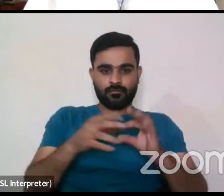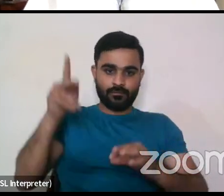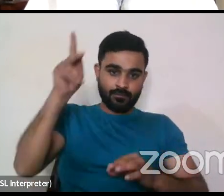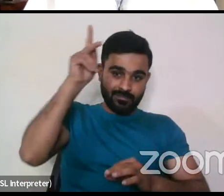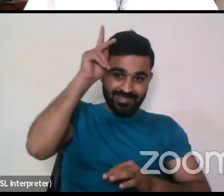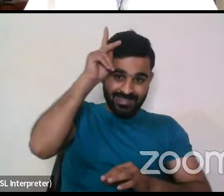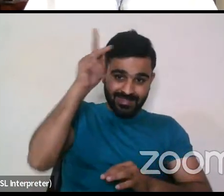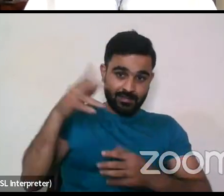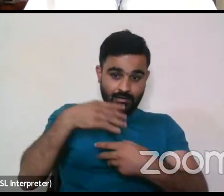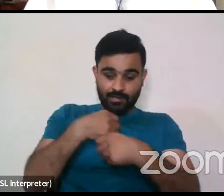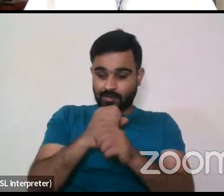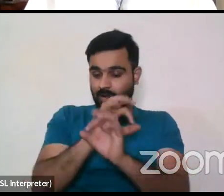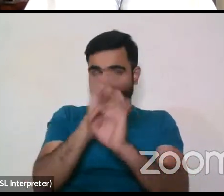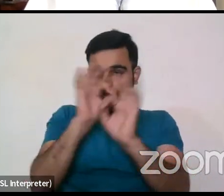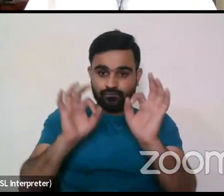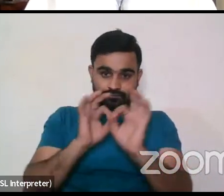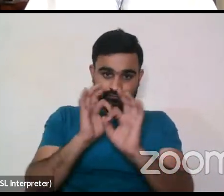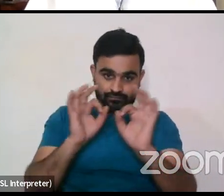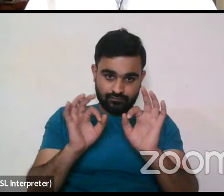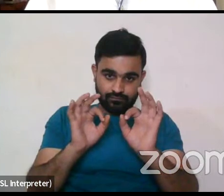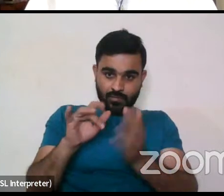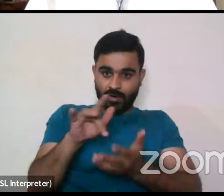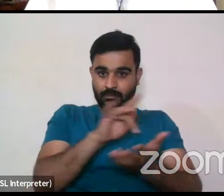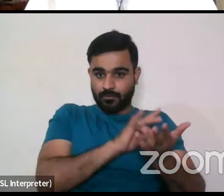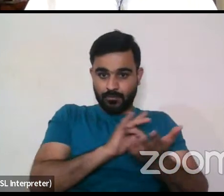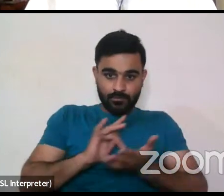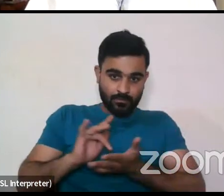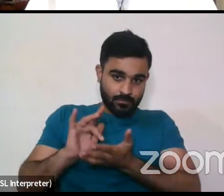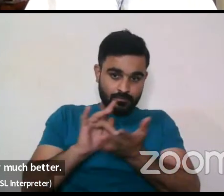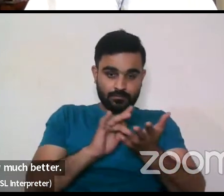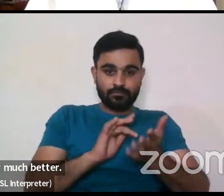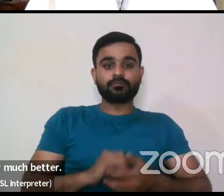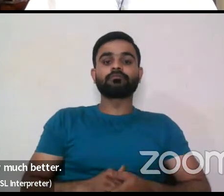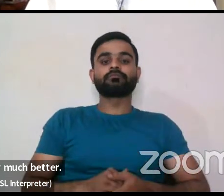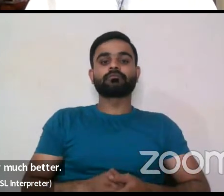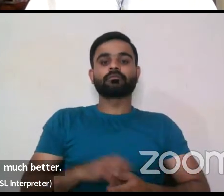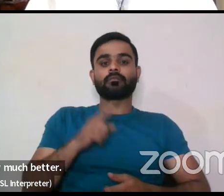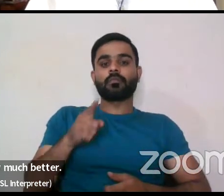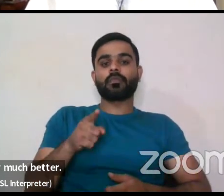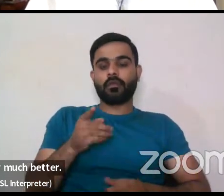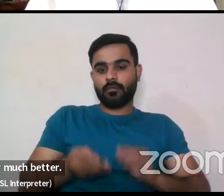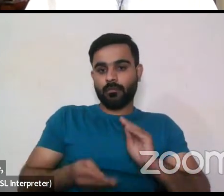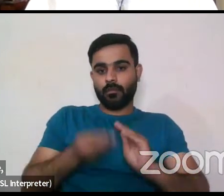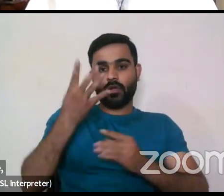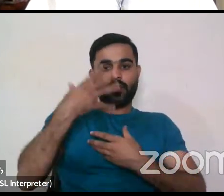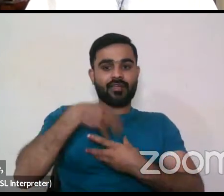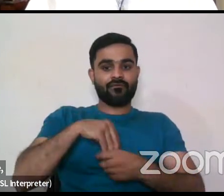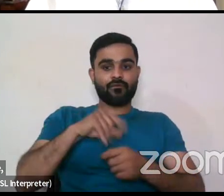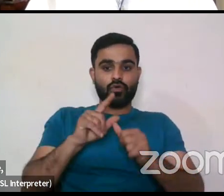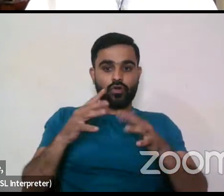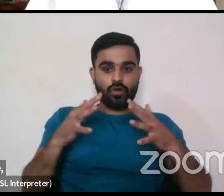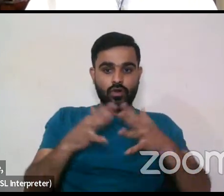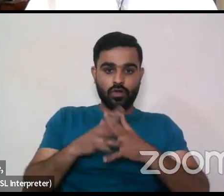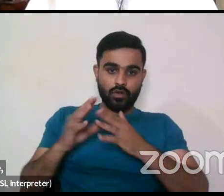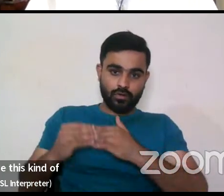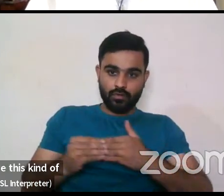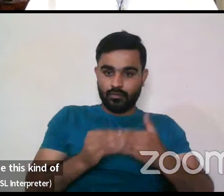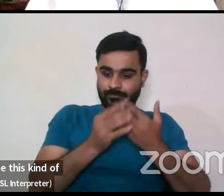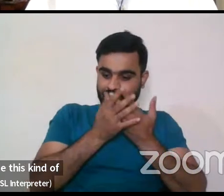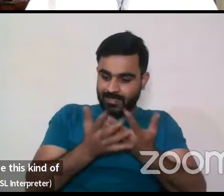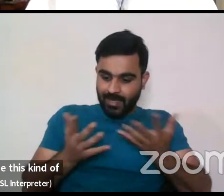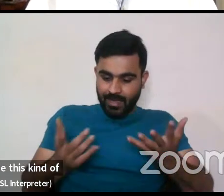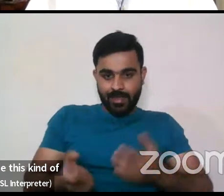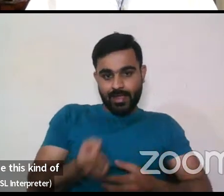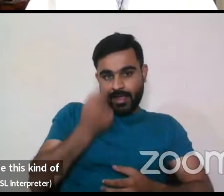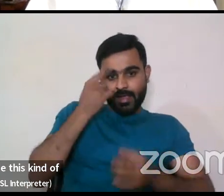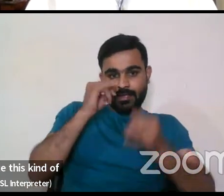didn't create this kind of space, and it very much adopted the law through an ordinance, which we understand